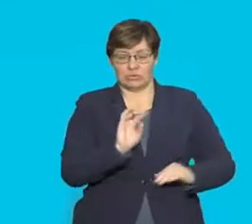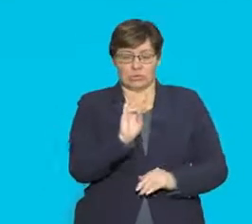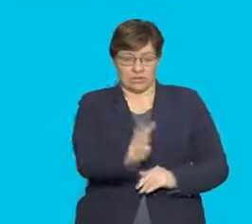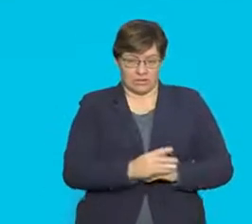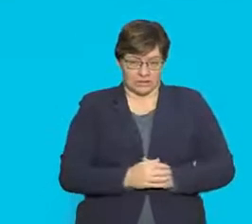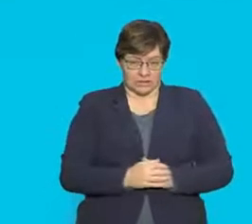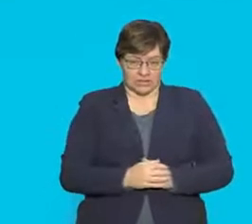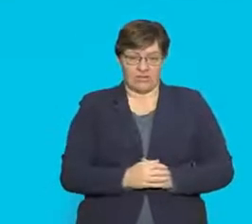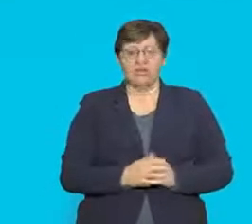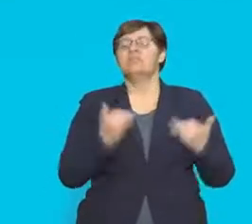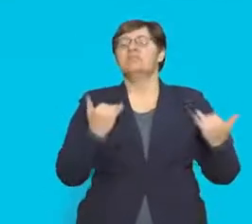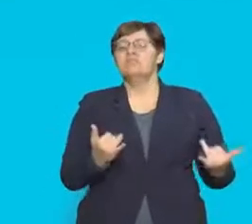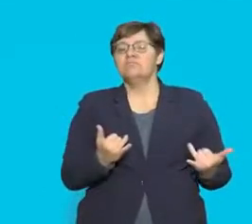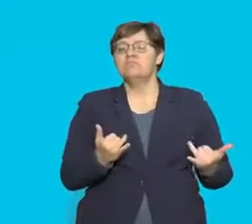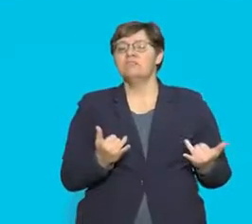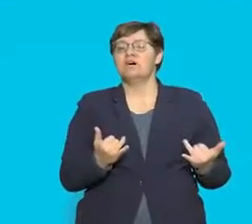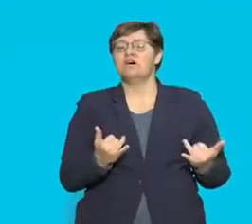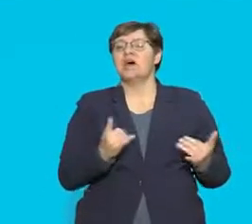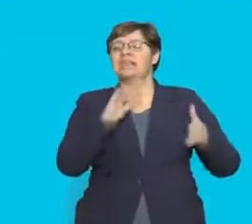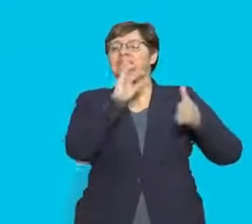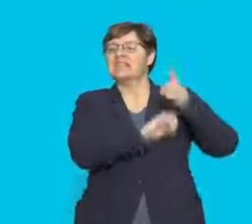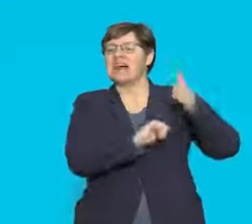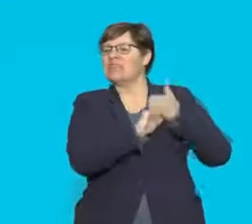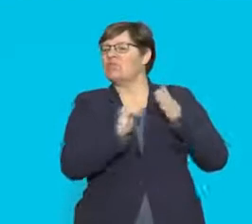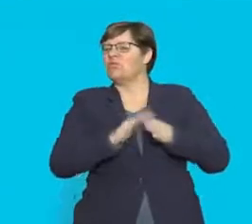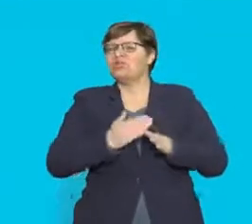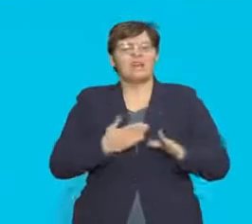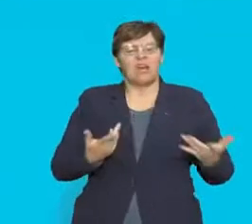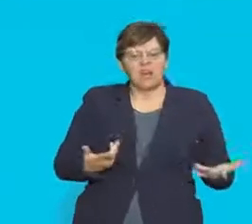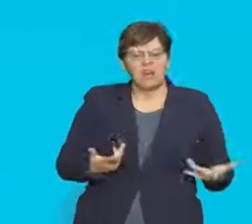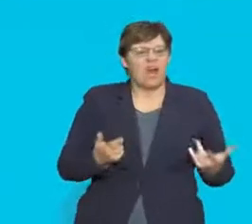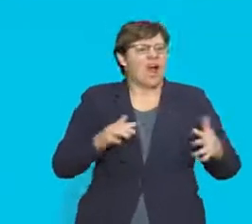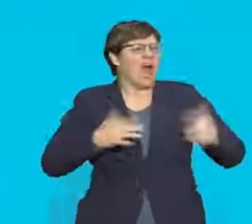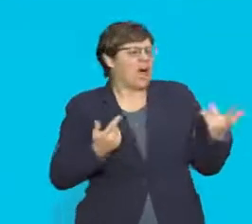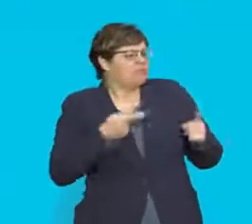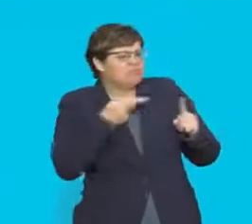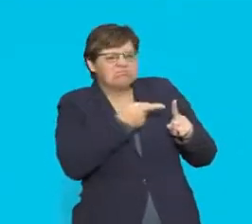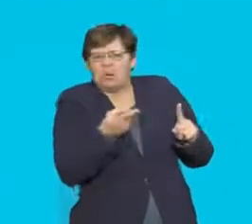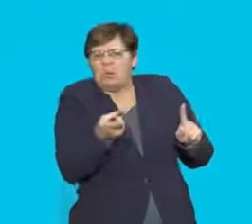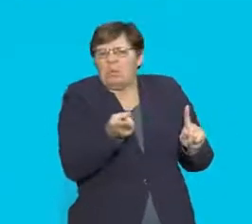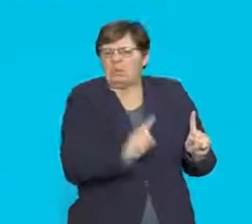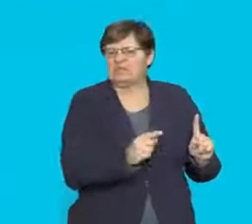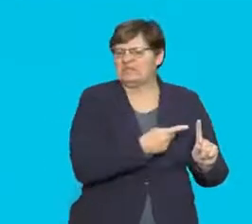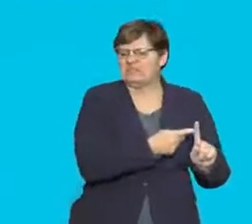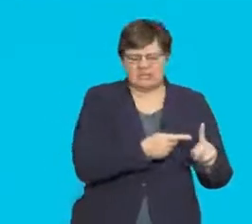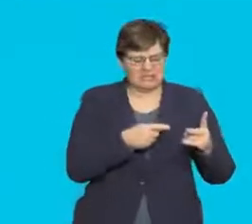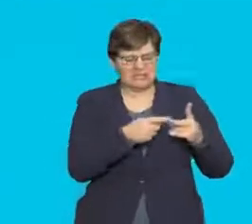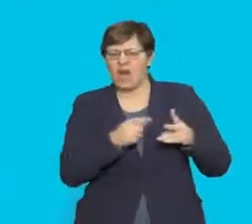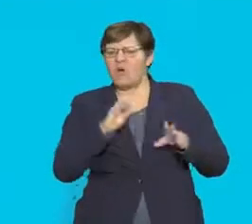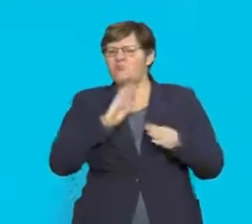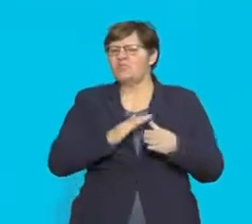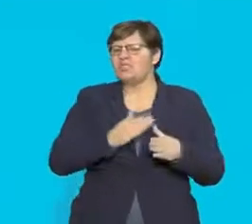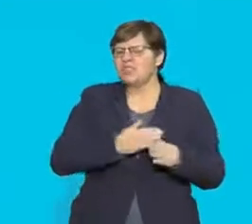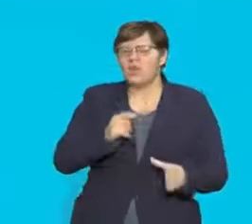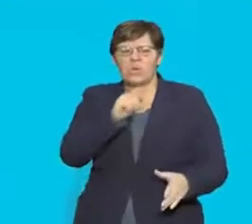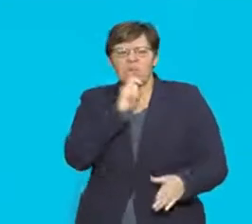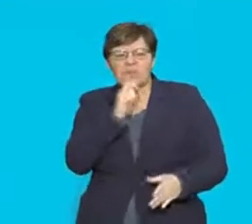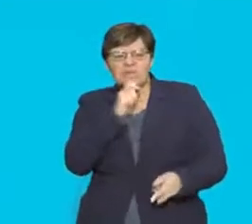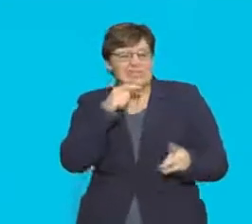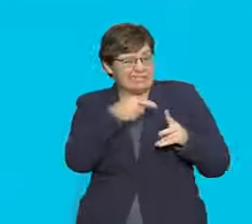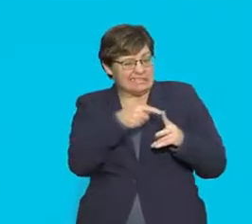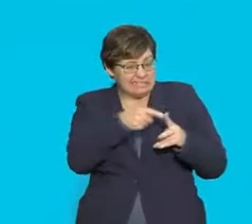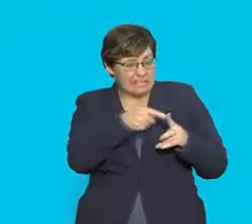this lesson, we're going to be introducing the deductive reasoning, what it is all about, the reasons that we use whenever we are